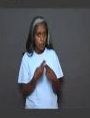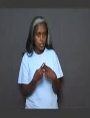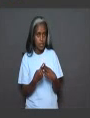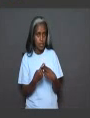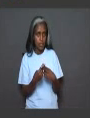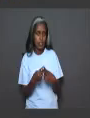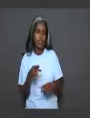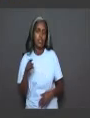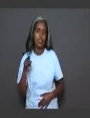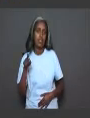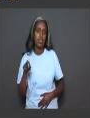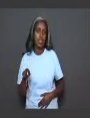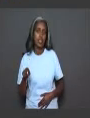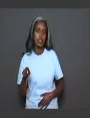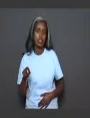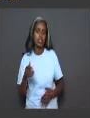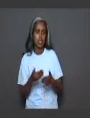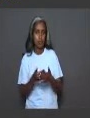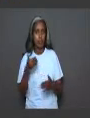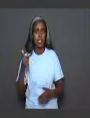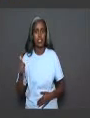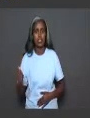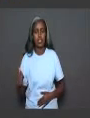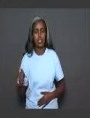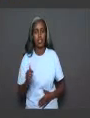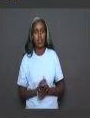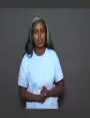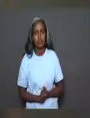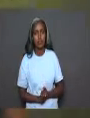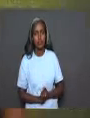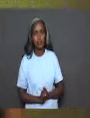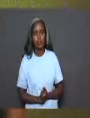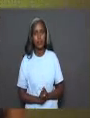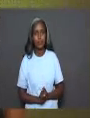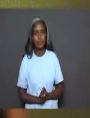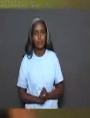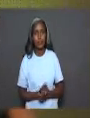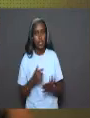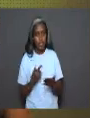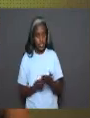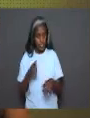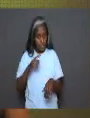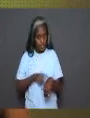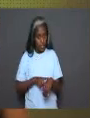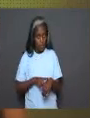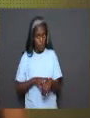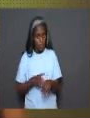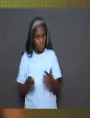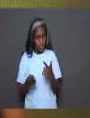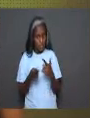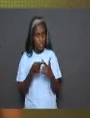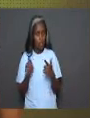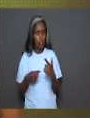times x minus a. It is time for our